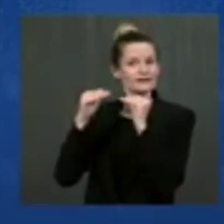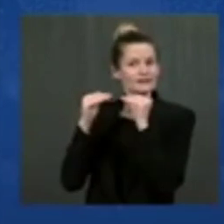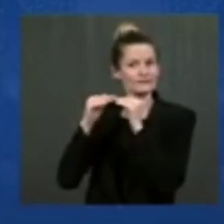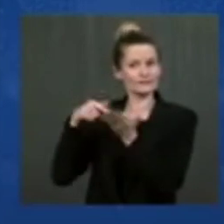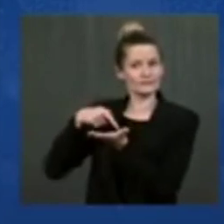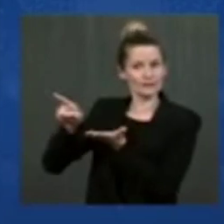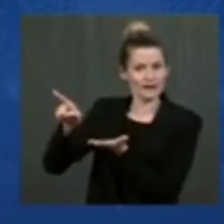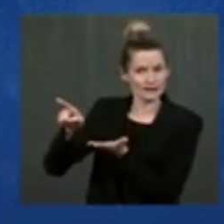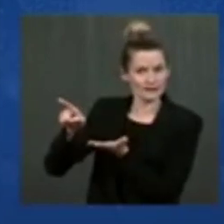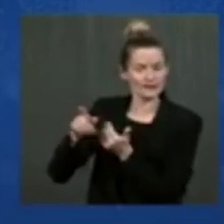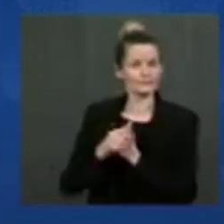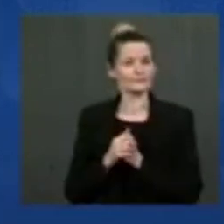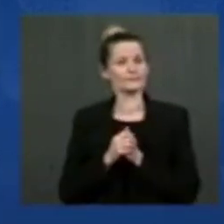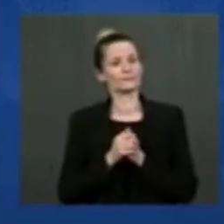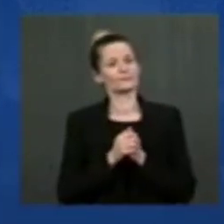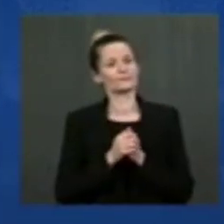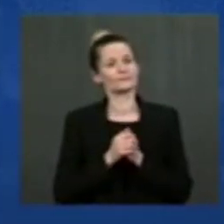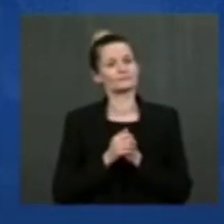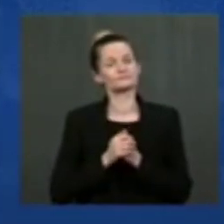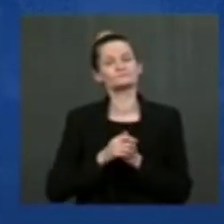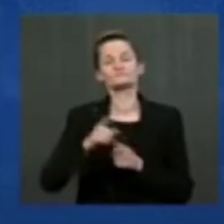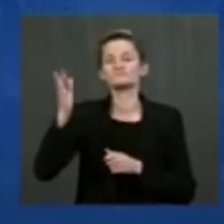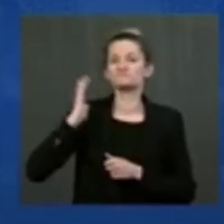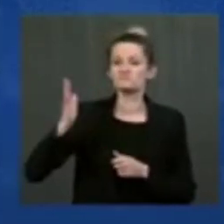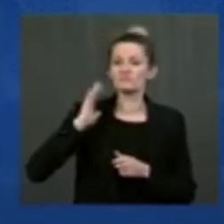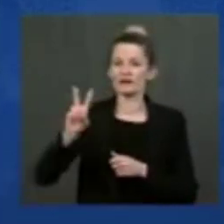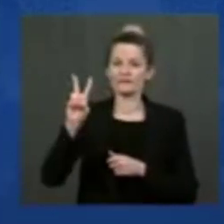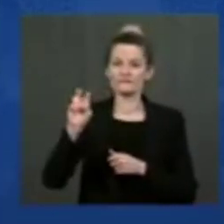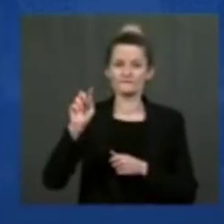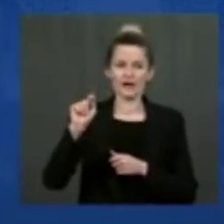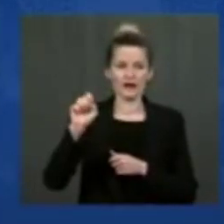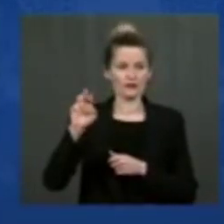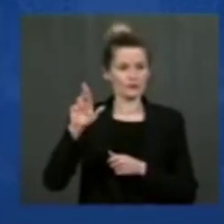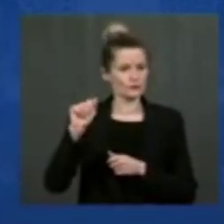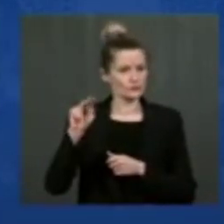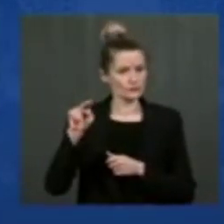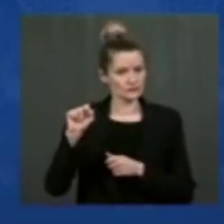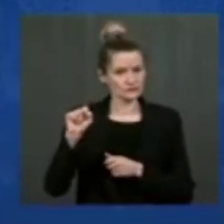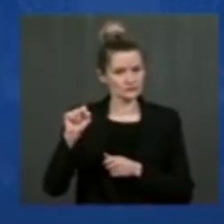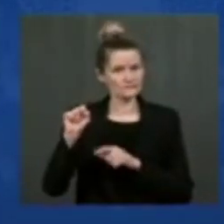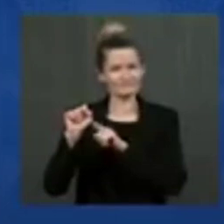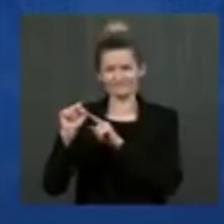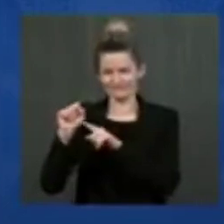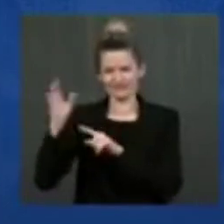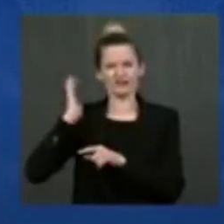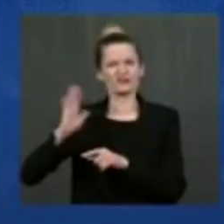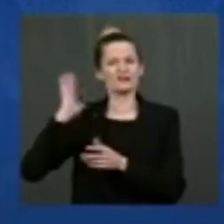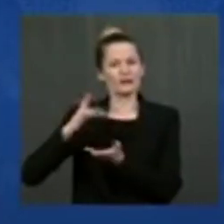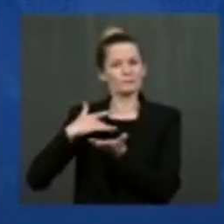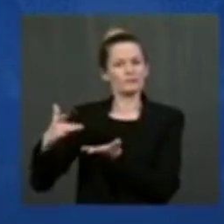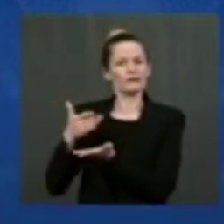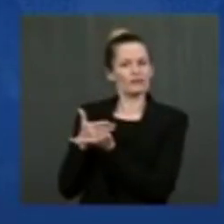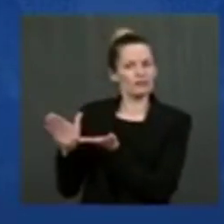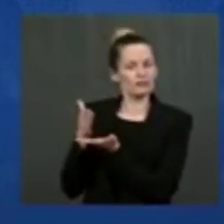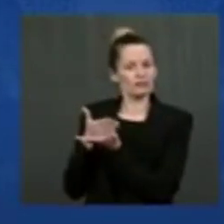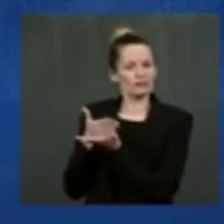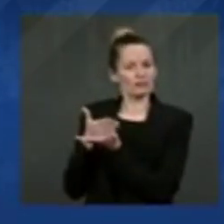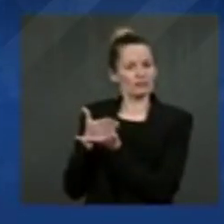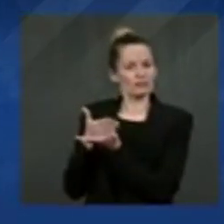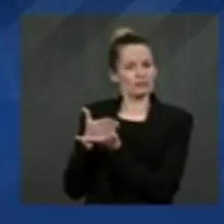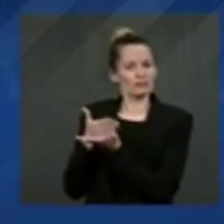for those who've been sidelined, for everyone. The power of a good, sustainable